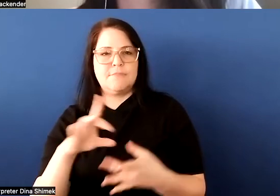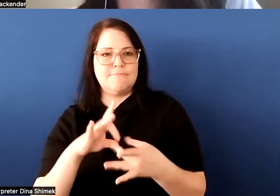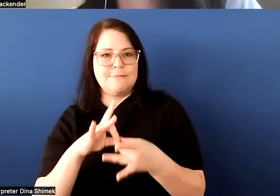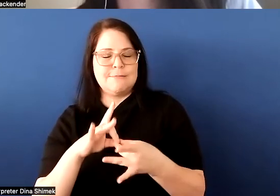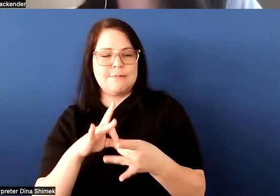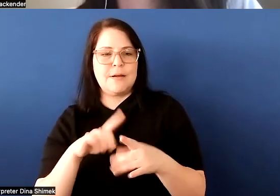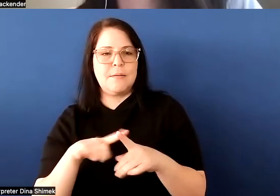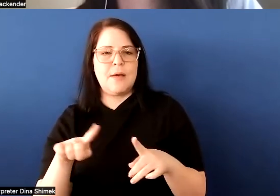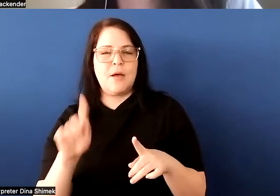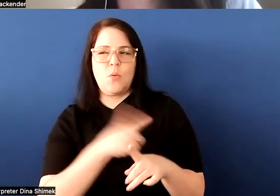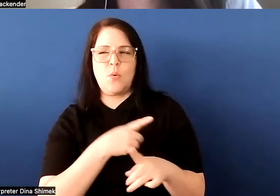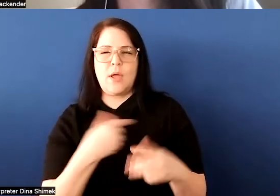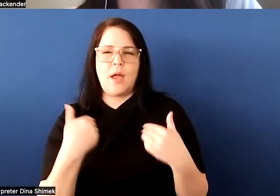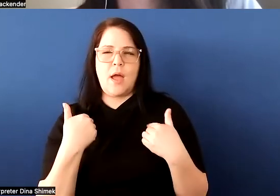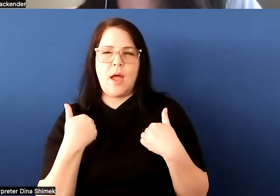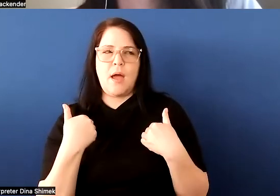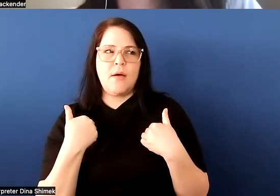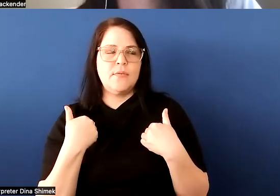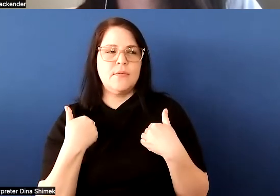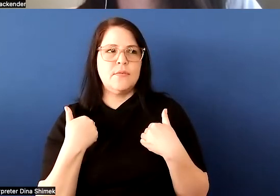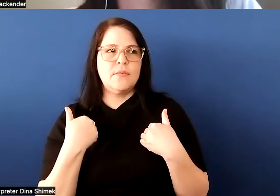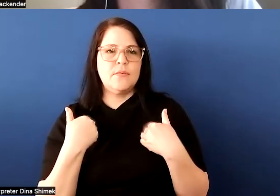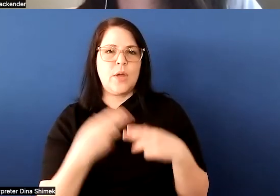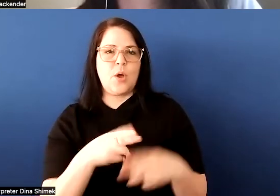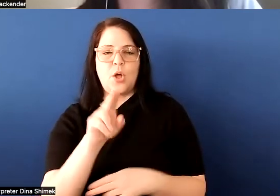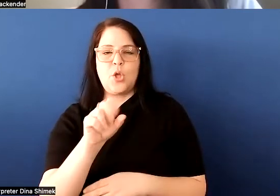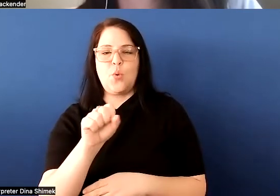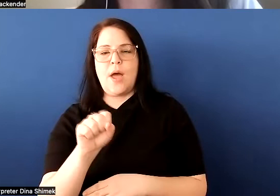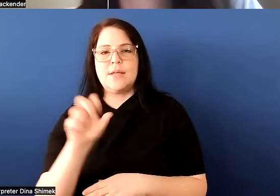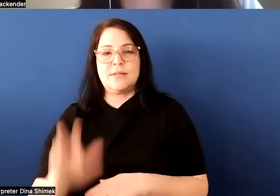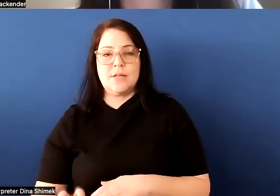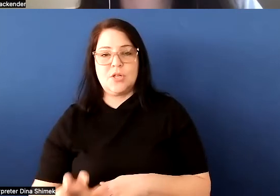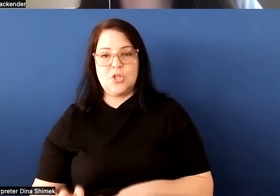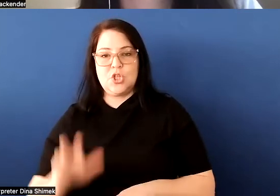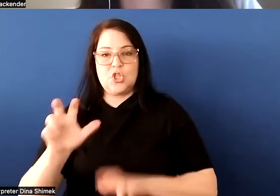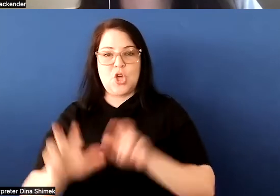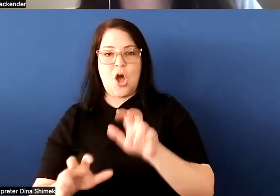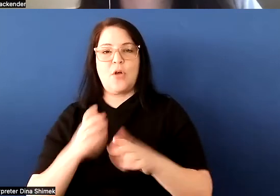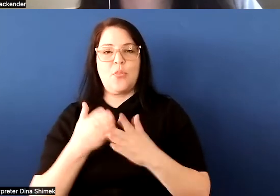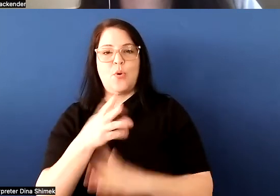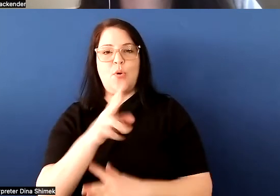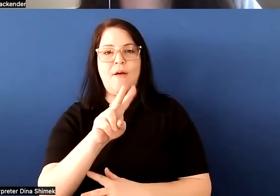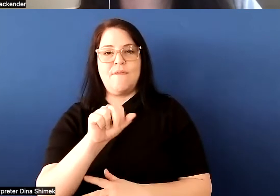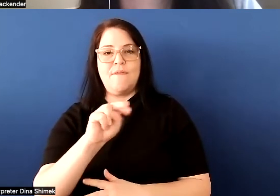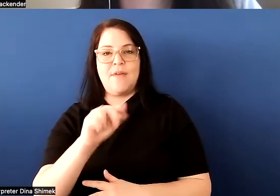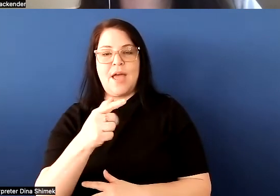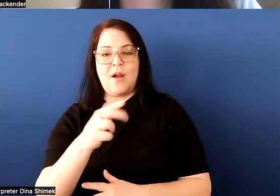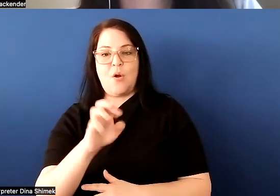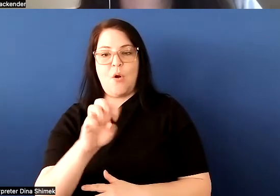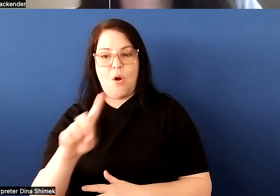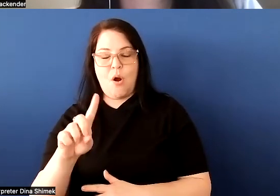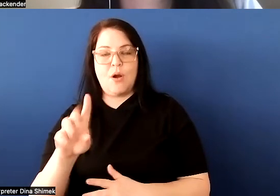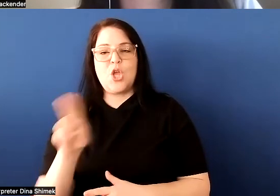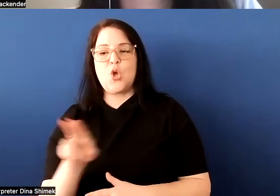have what we call U.S. stock that's managed by Vanguard. It's a Vanguard mutual fund. We have a